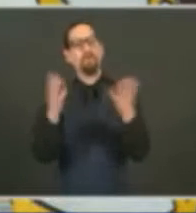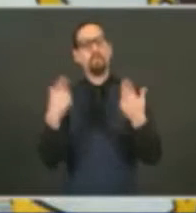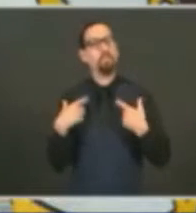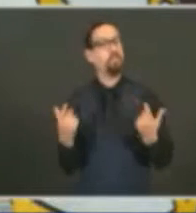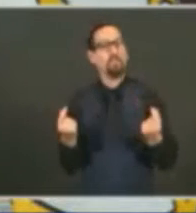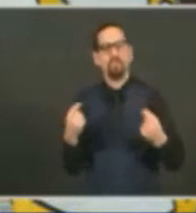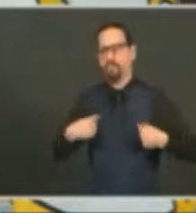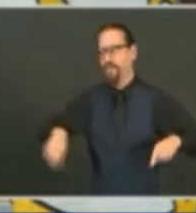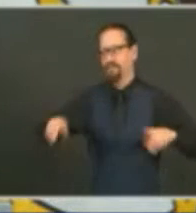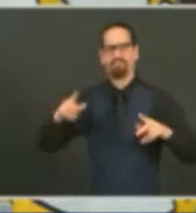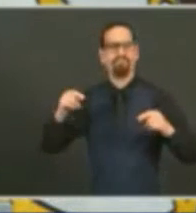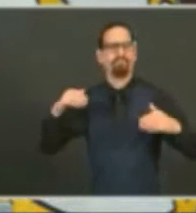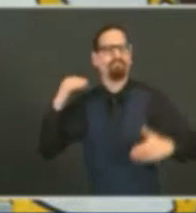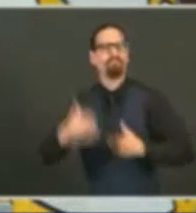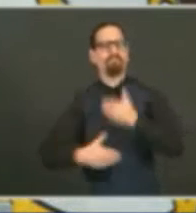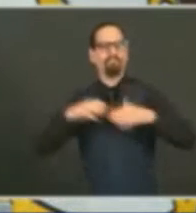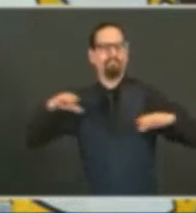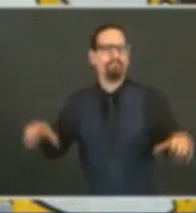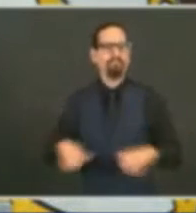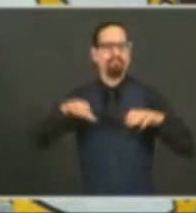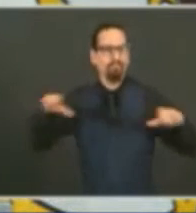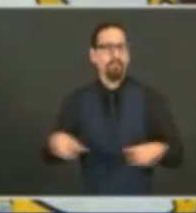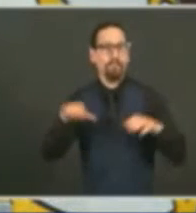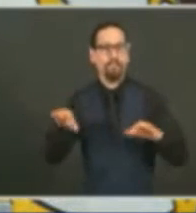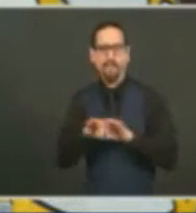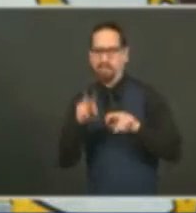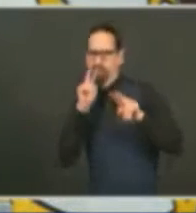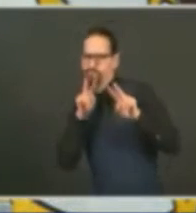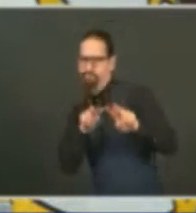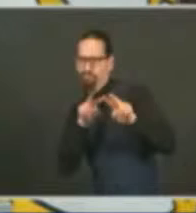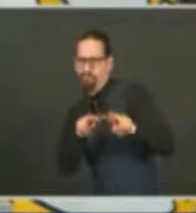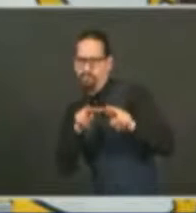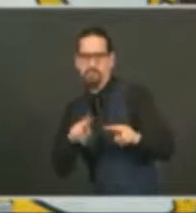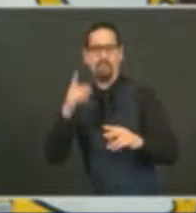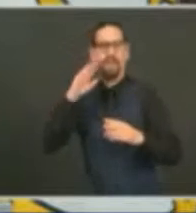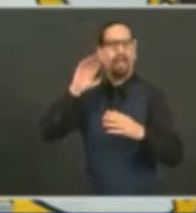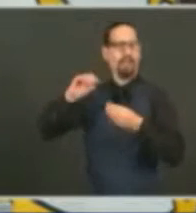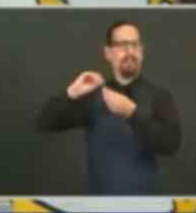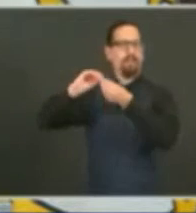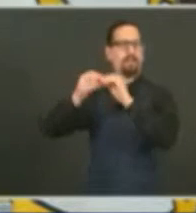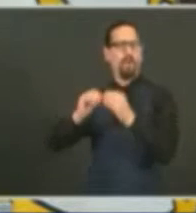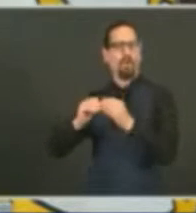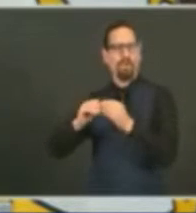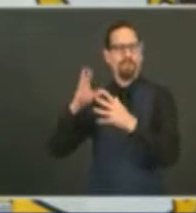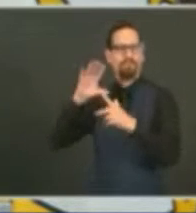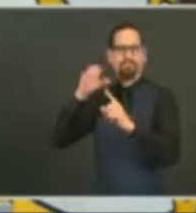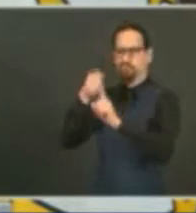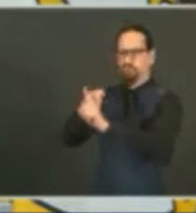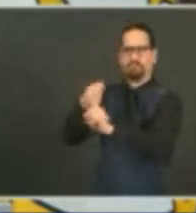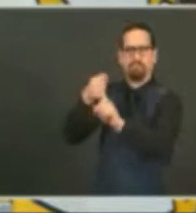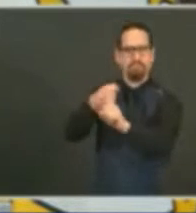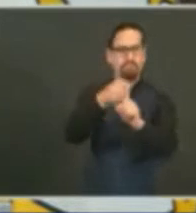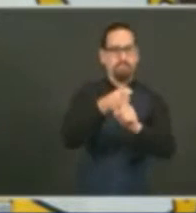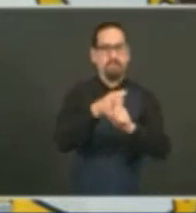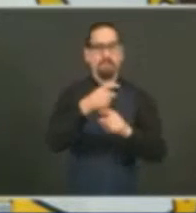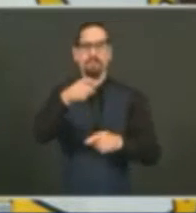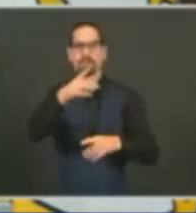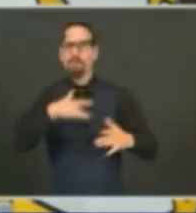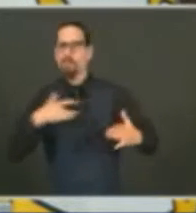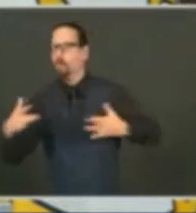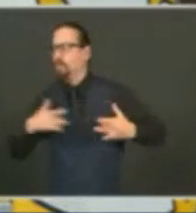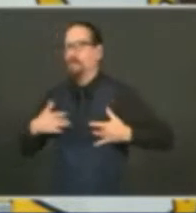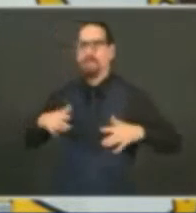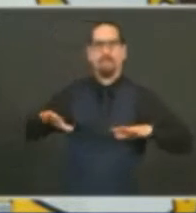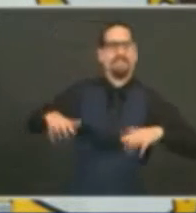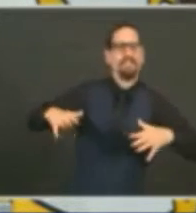not good. A lot of people, I feel the panic. People are saying they're scared. It's scary. It is scary. This is a